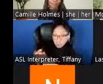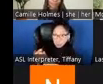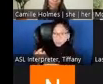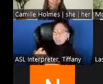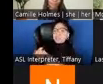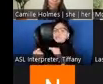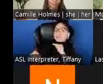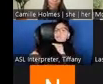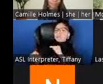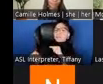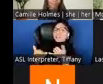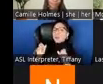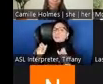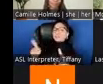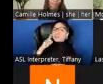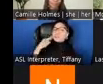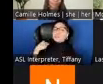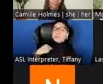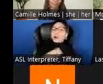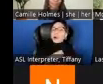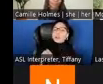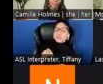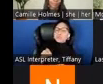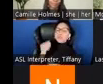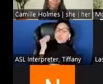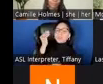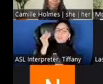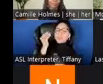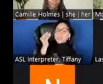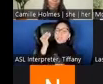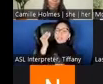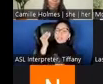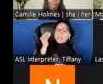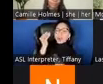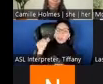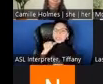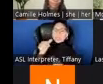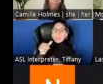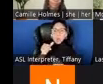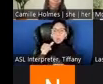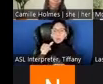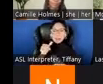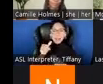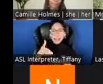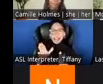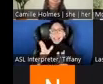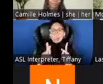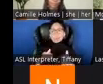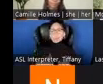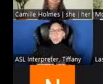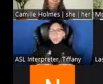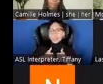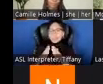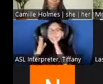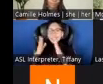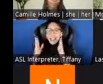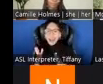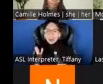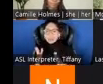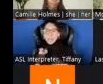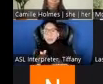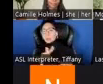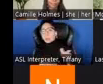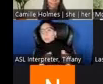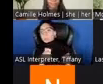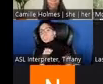about housing not as people being worthy or not worthy, right? But as a human right. And so where can we maybe